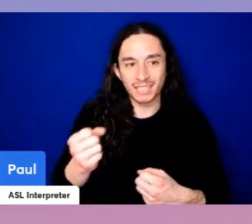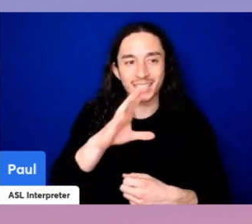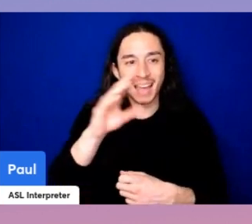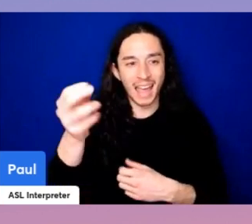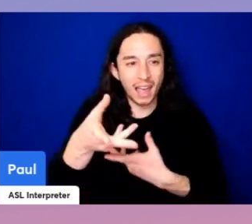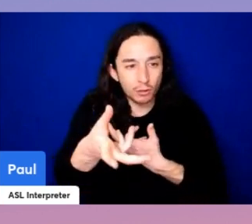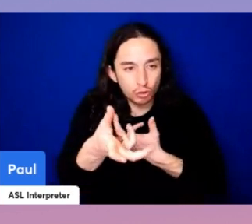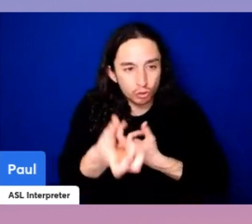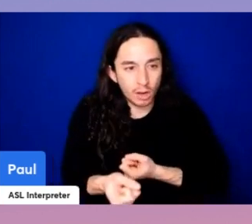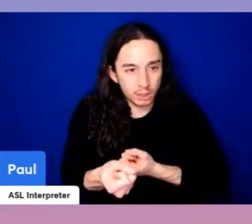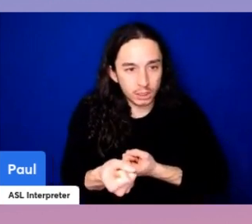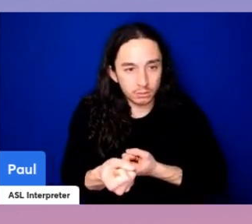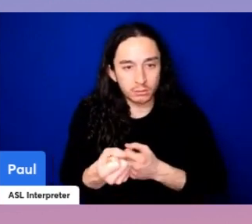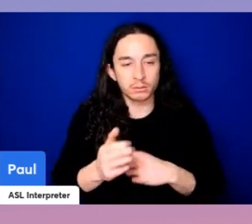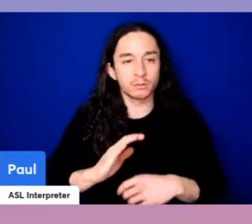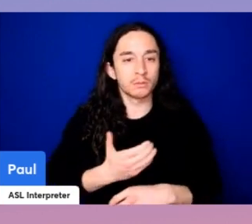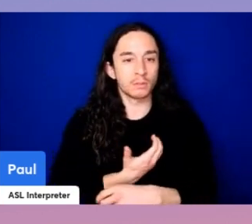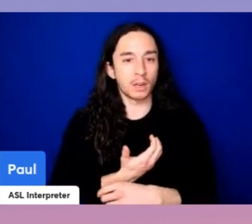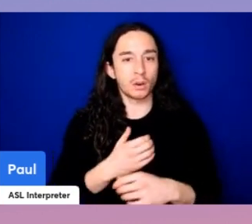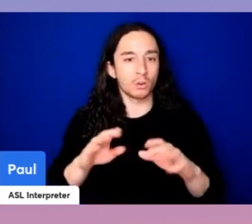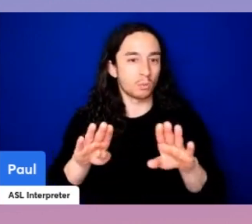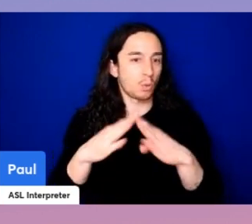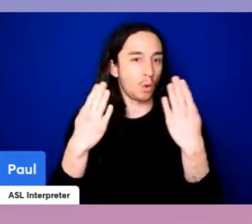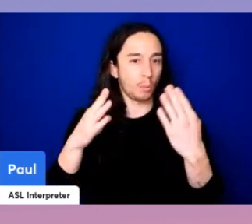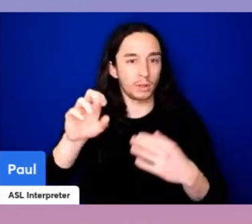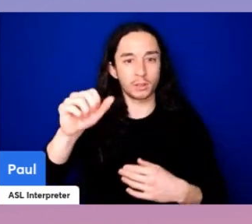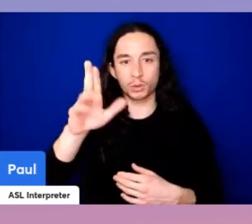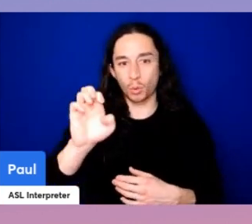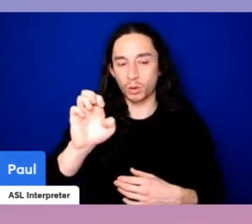open source Terraform modules.